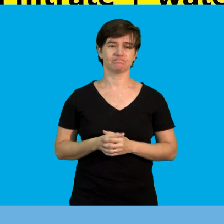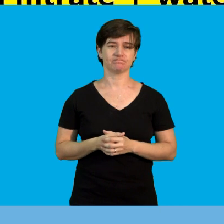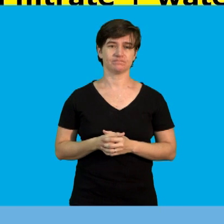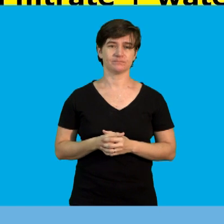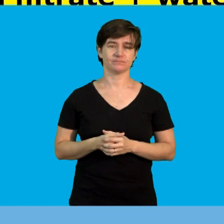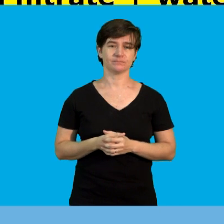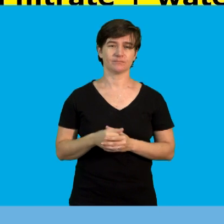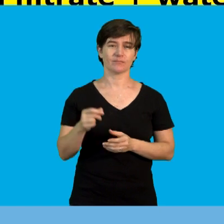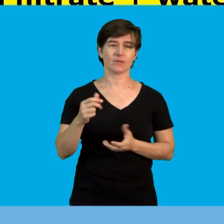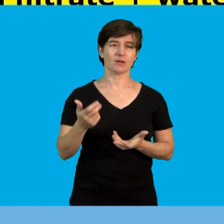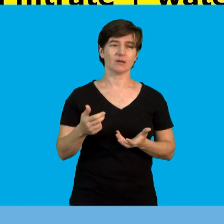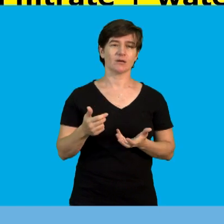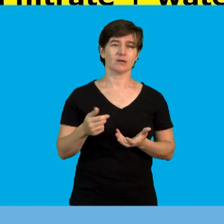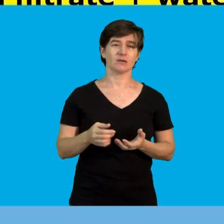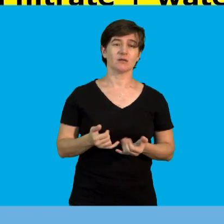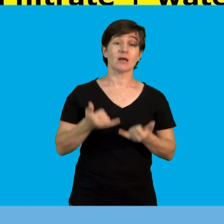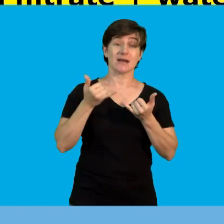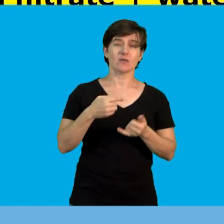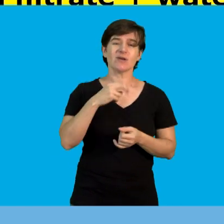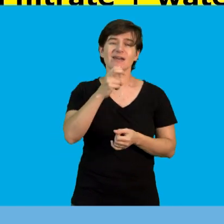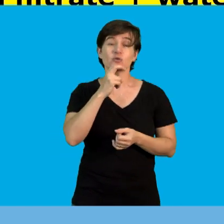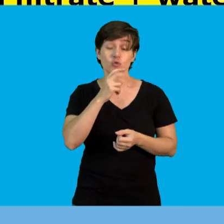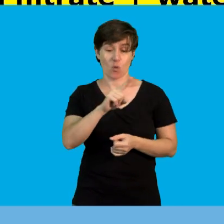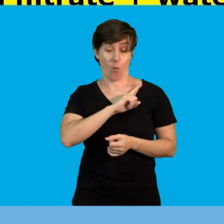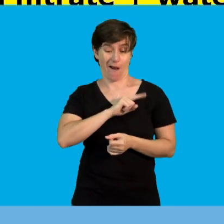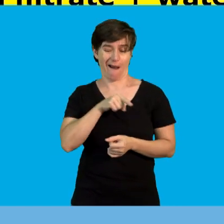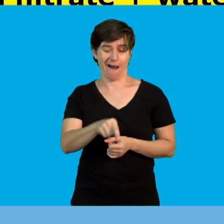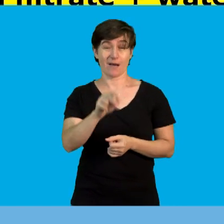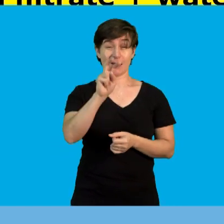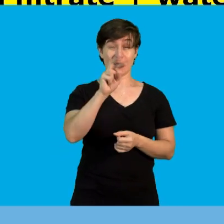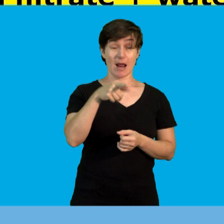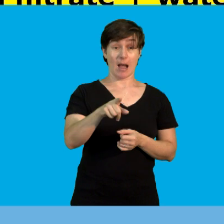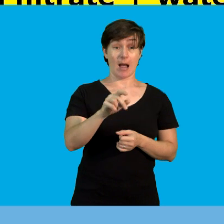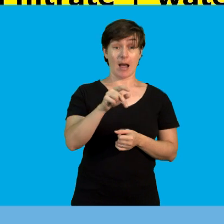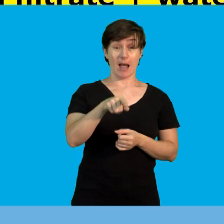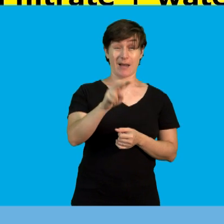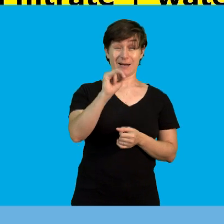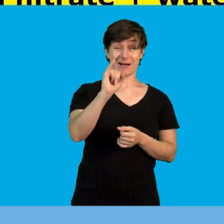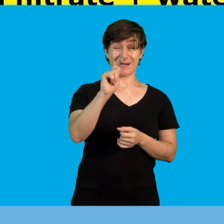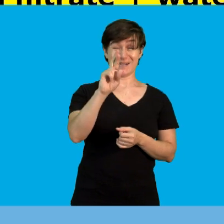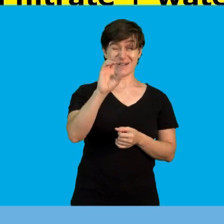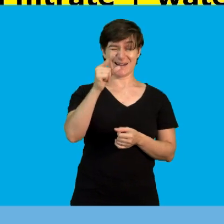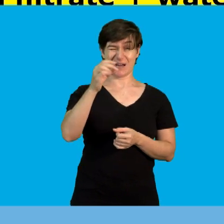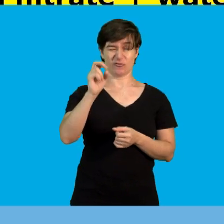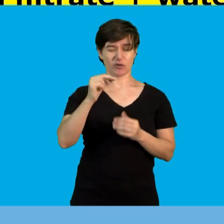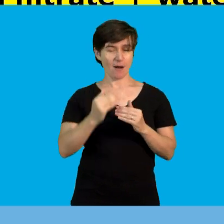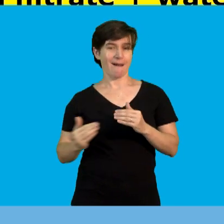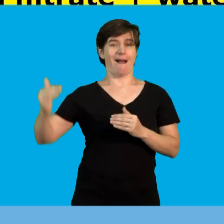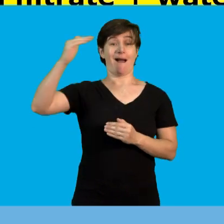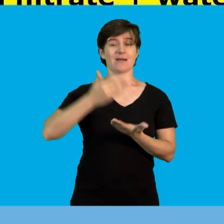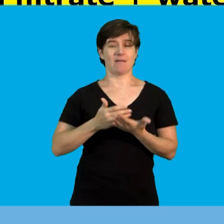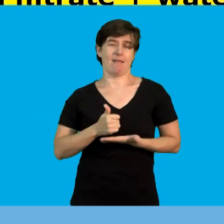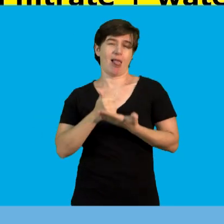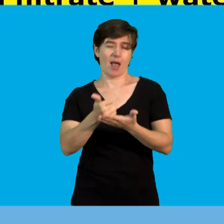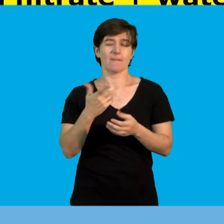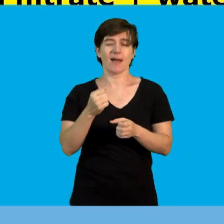used for the purpose of now forming the fertilizer. Why? Because the ammonium nitrate, that salt, has a